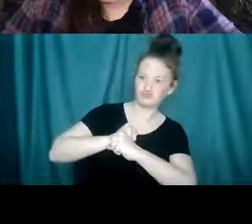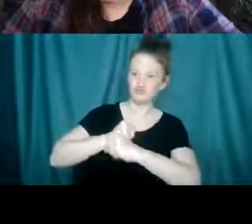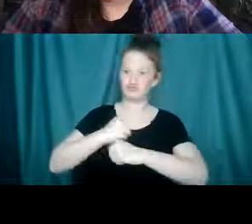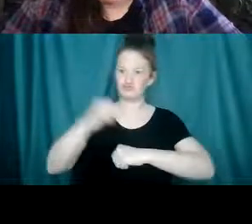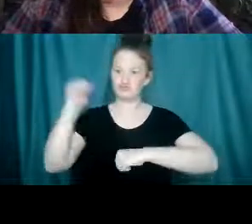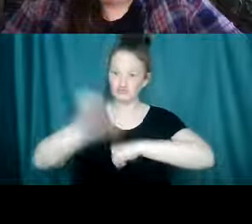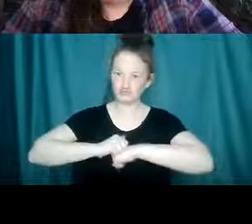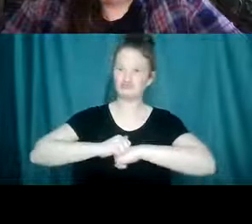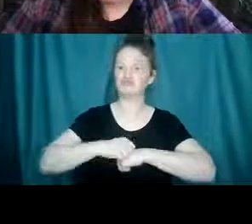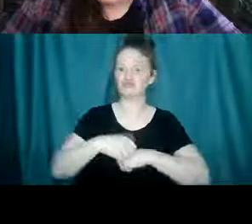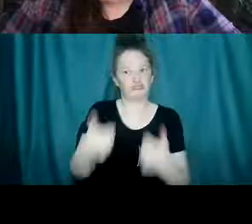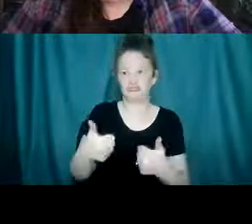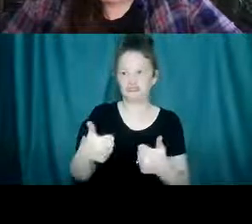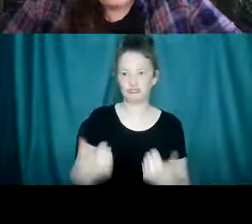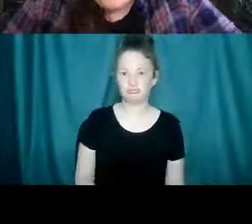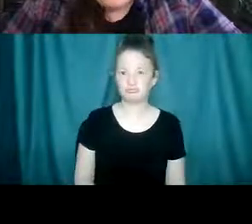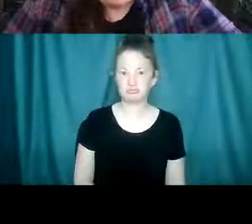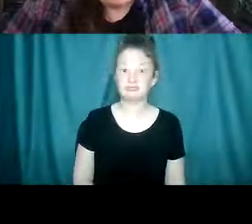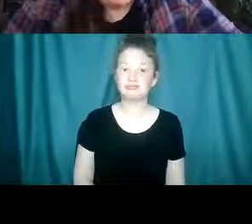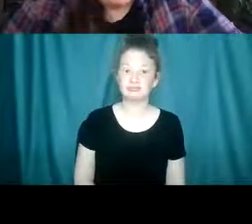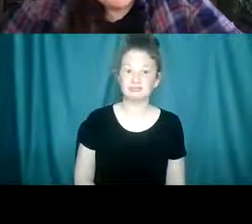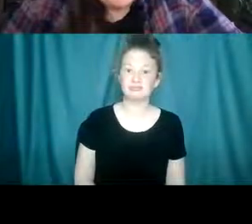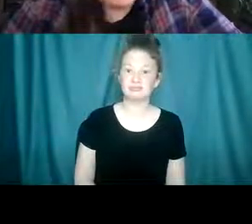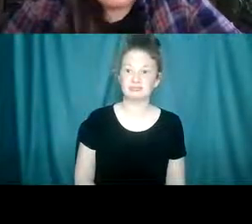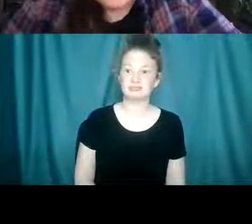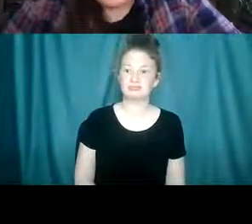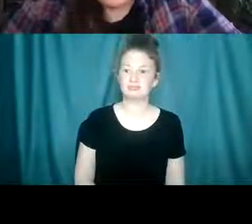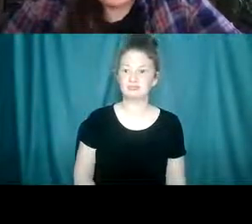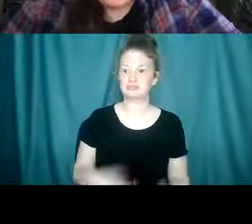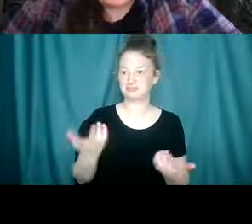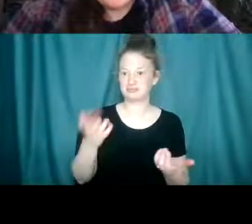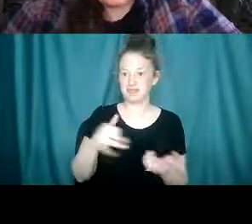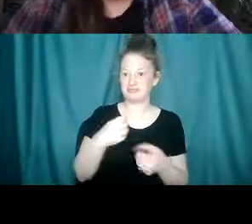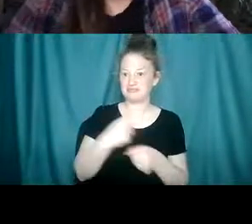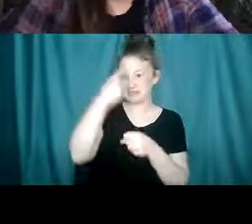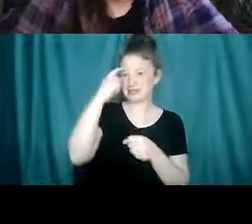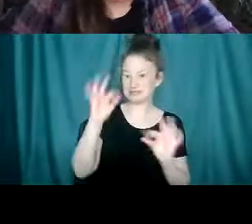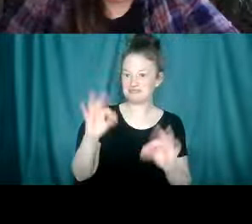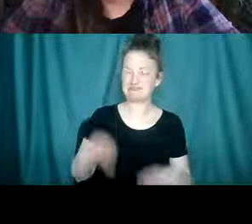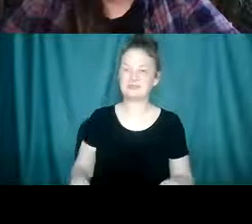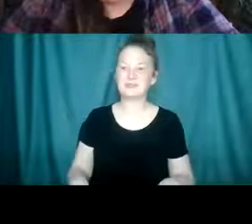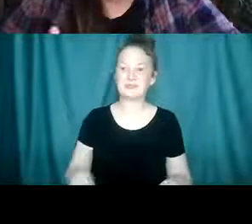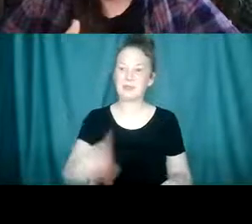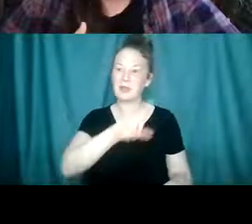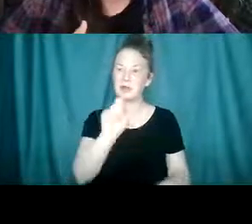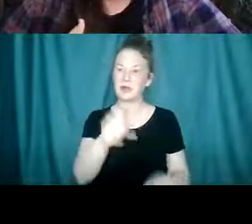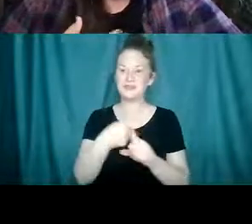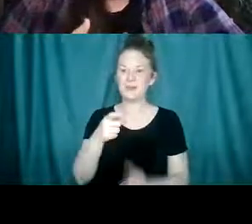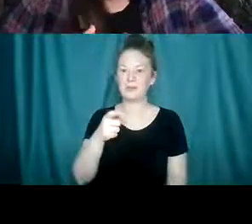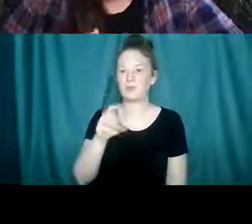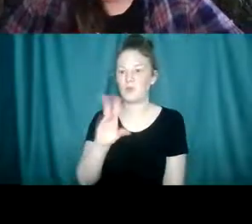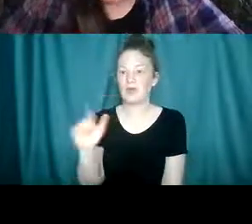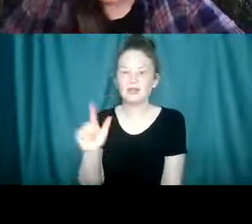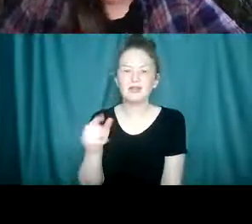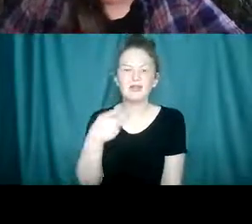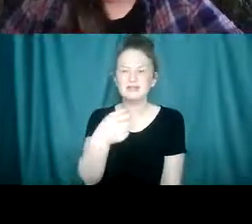robust. Cool. That makes total sense. Sounds good. We have a question from Will. Where do you